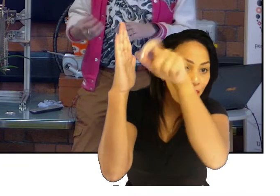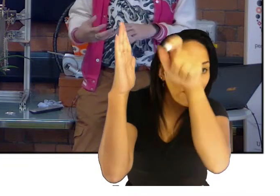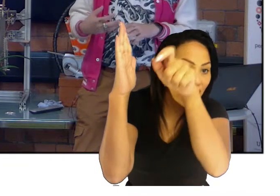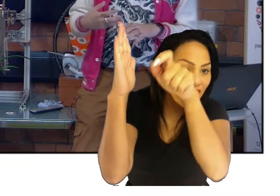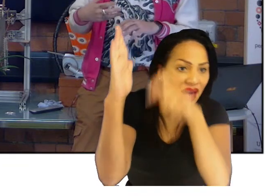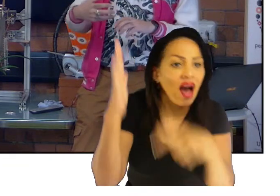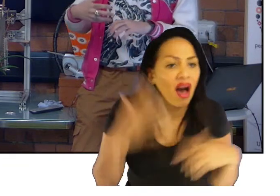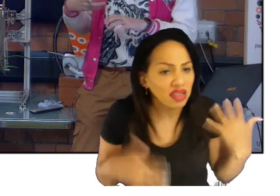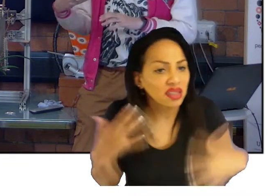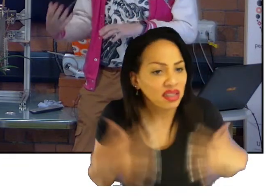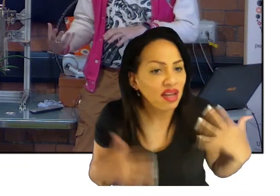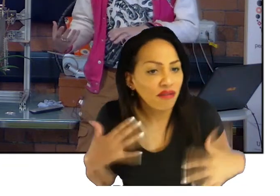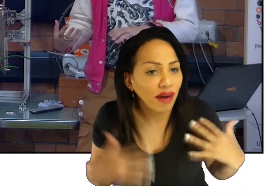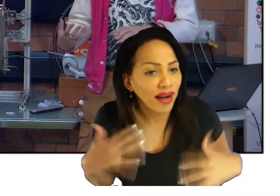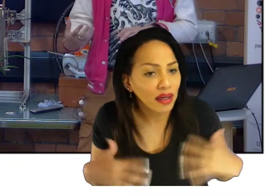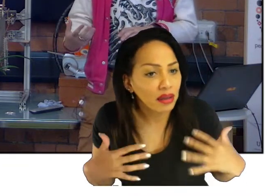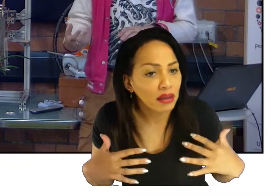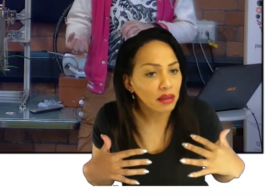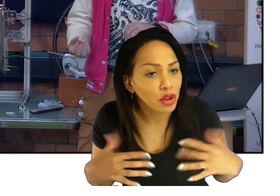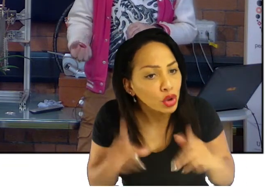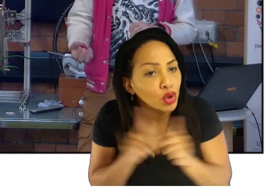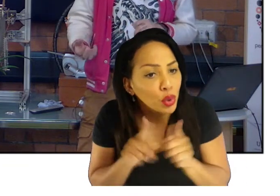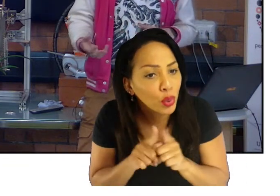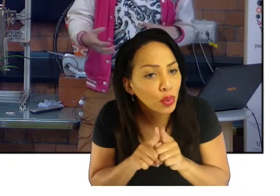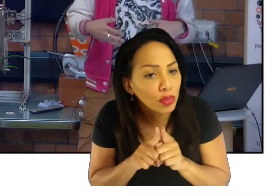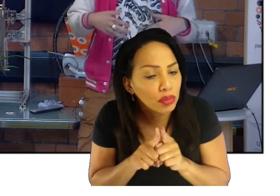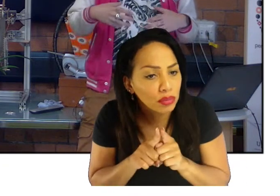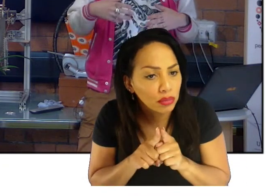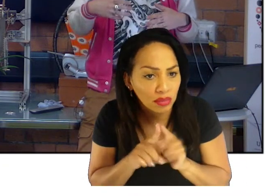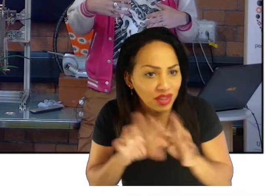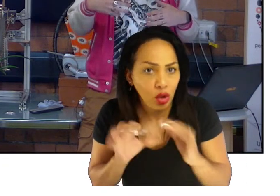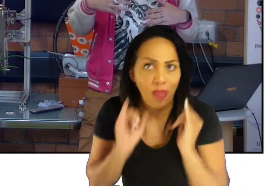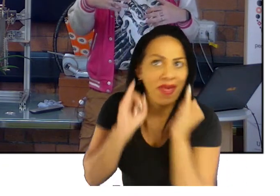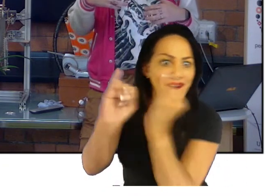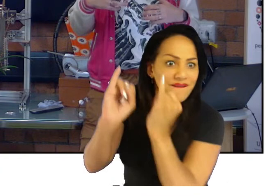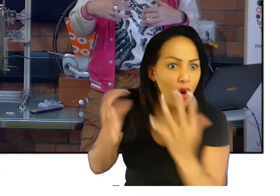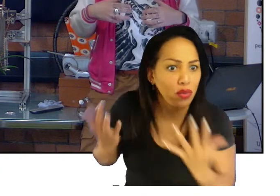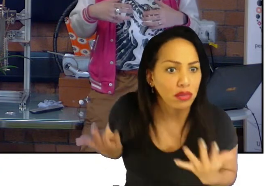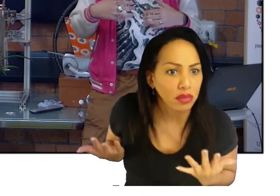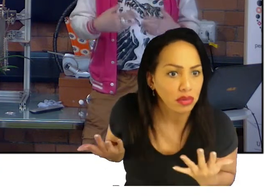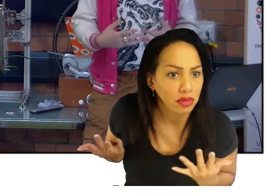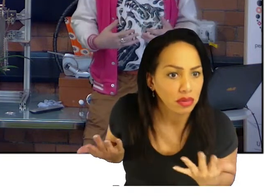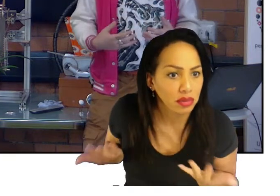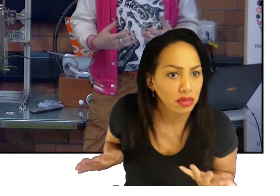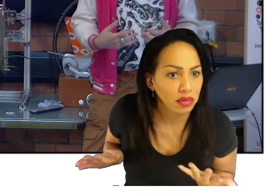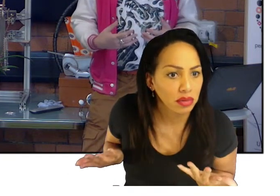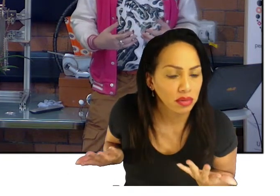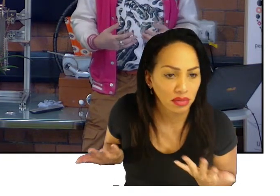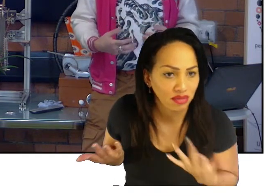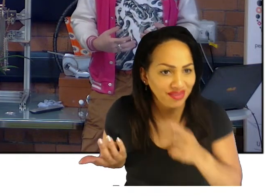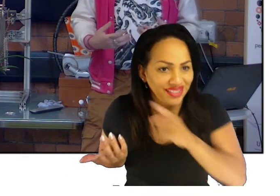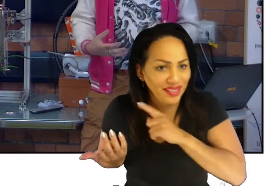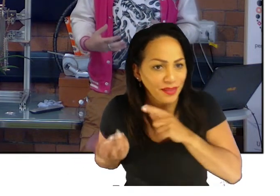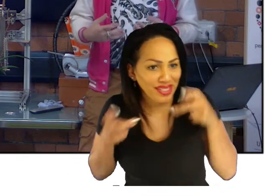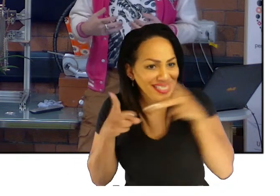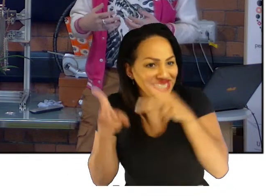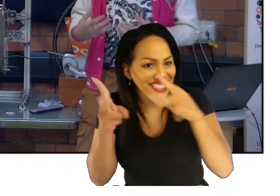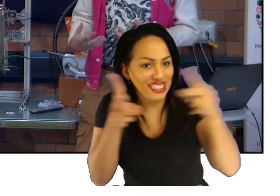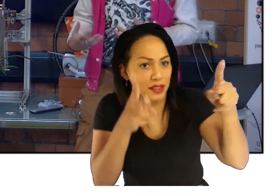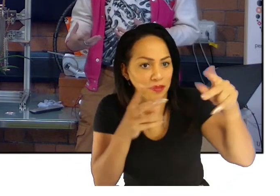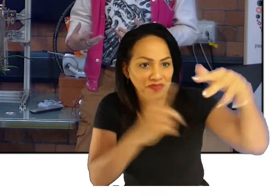necessarily of the people who are actioning them. And so when I do talk about vulnerability, when I do talk